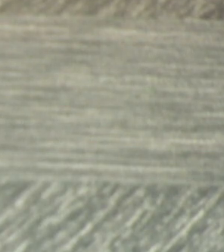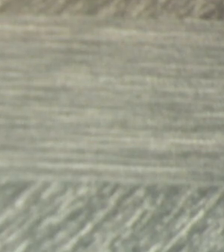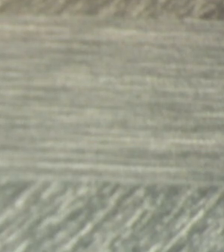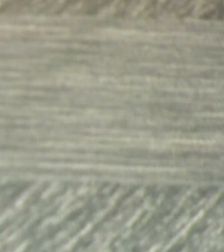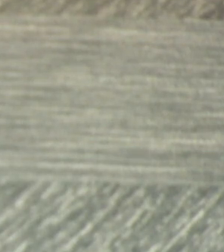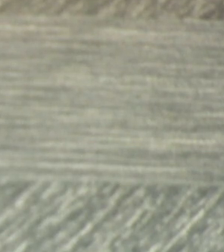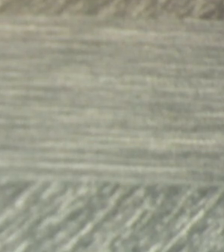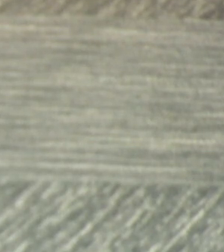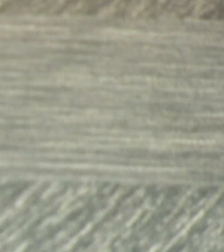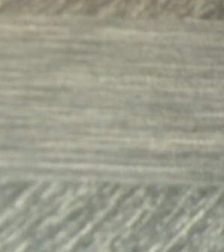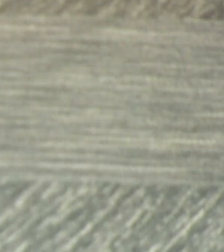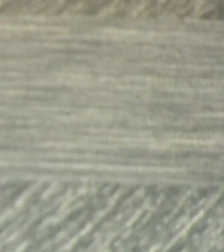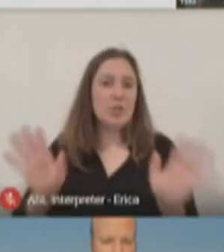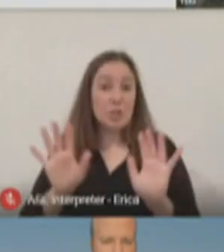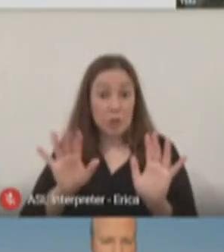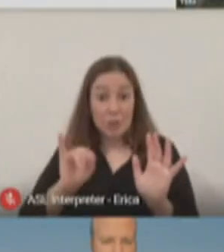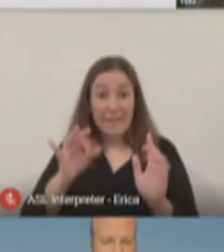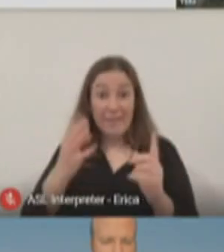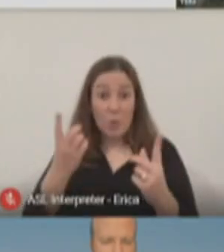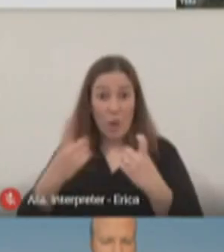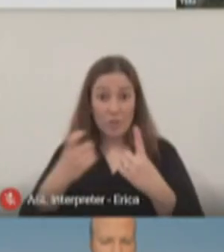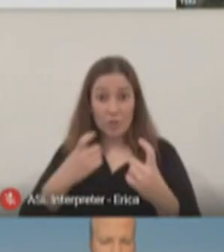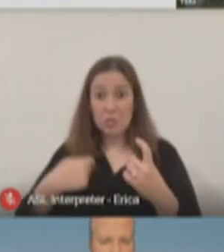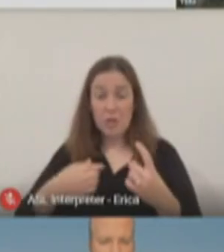any questions, I'm happy to answer them.